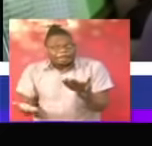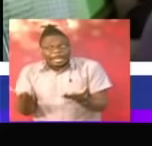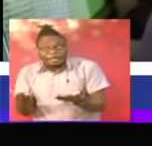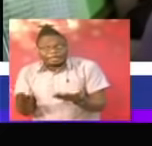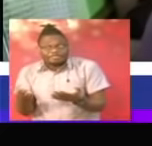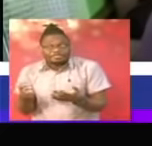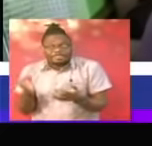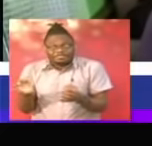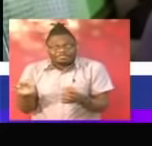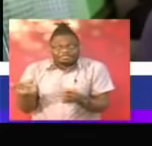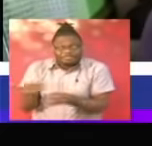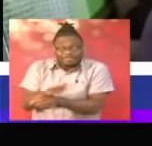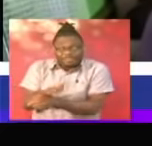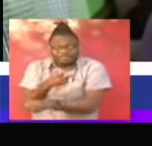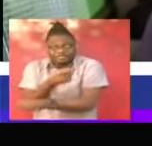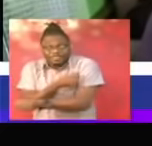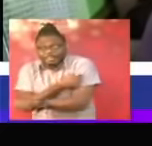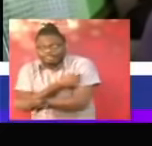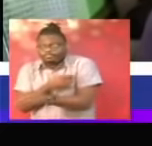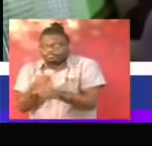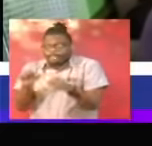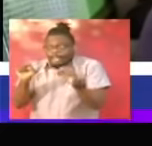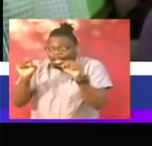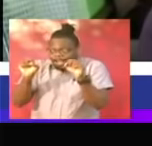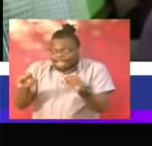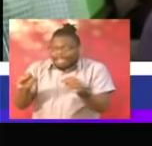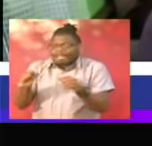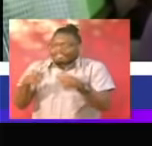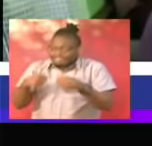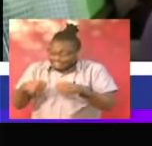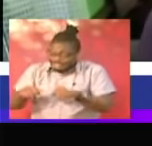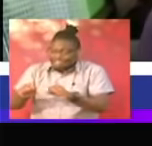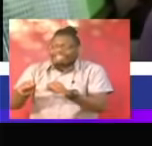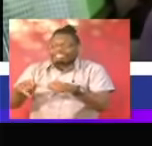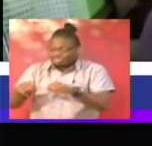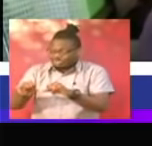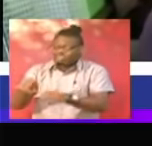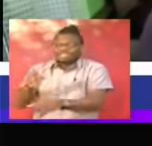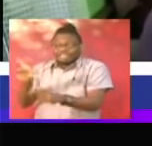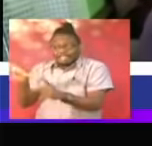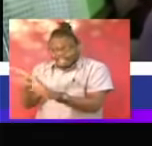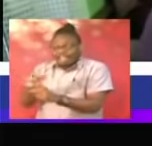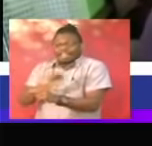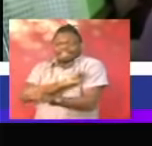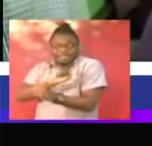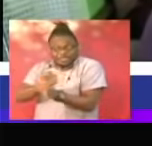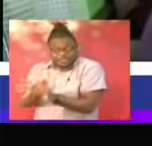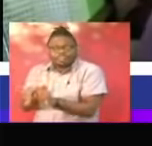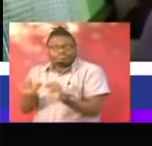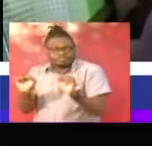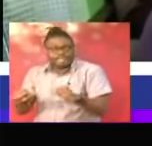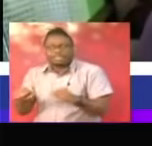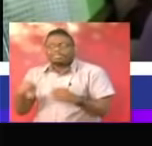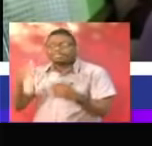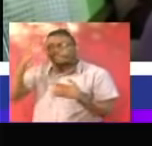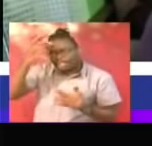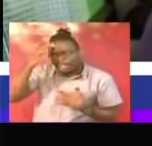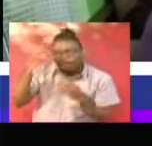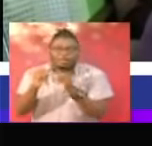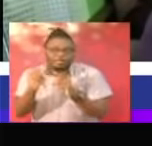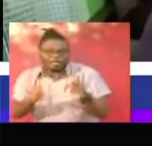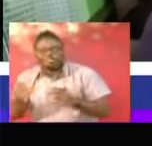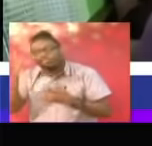showing up as a COVID-19 case after being infected, whether it's asymptomatic or symptomatic or whatever, right? Because up until this point, we've